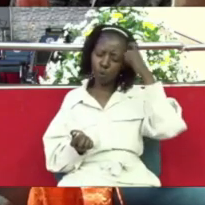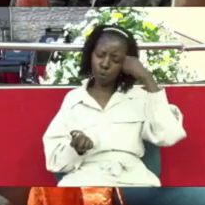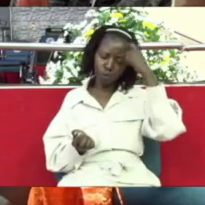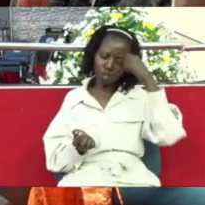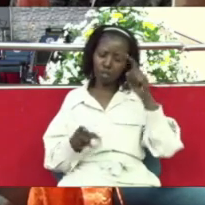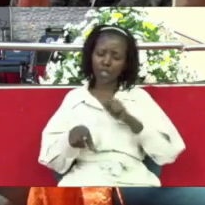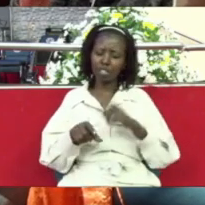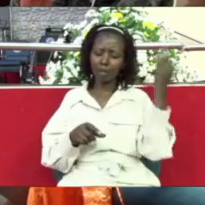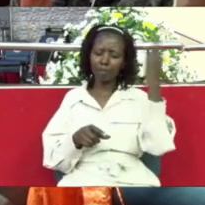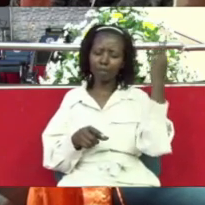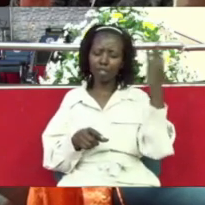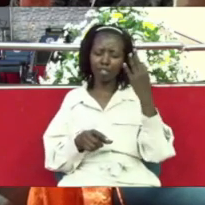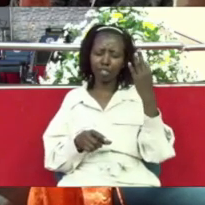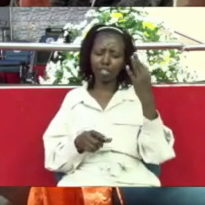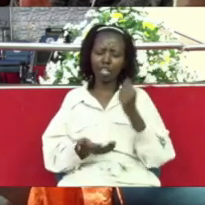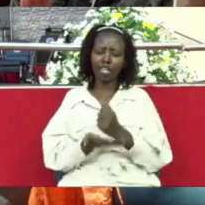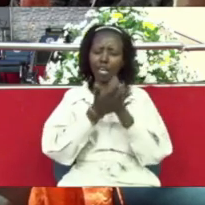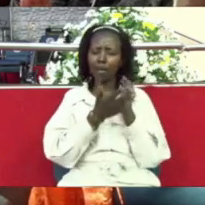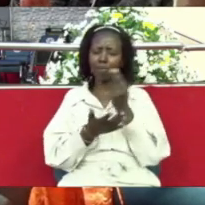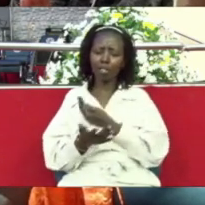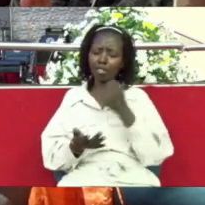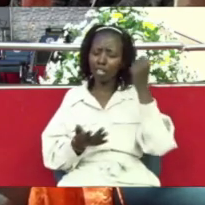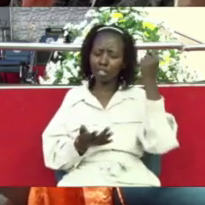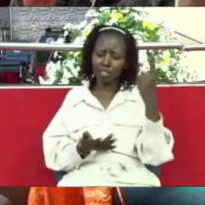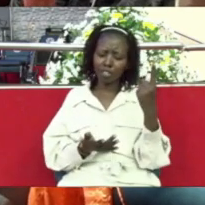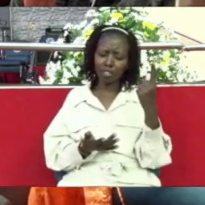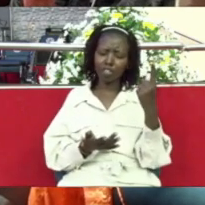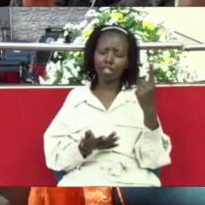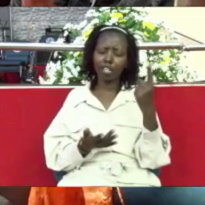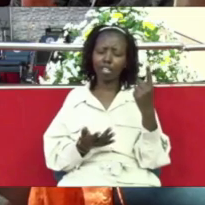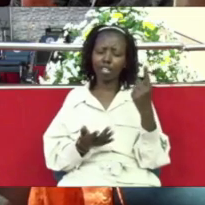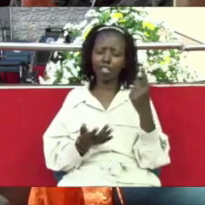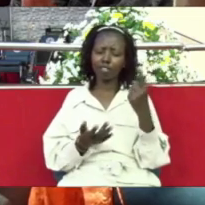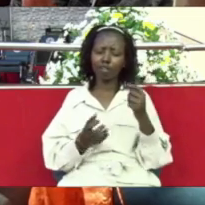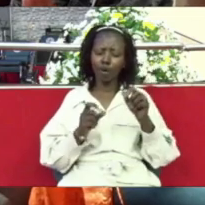And he helps us to understand sowing and reaping.